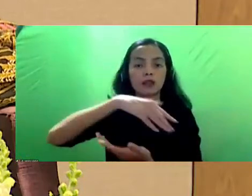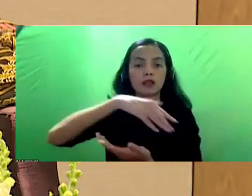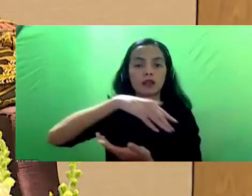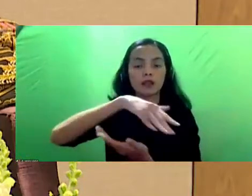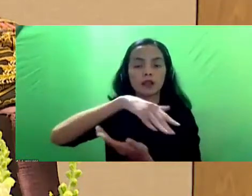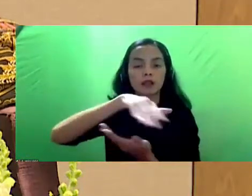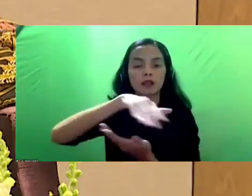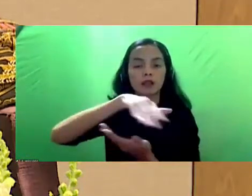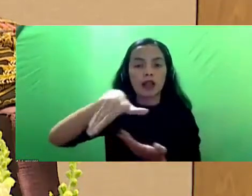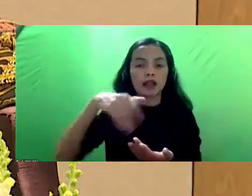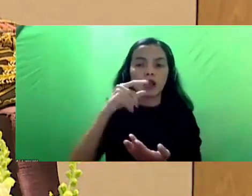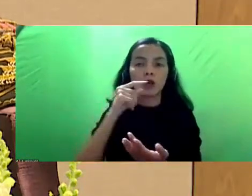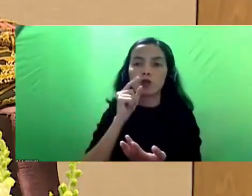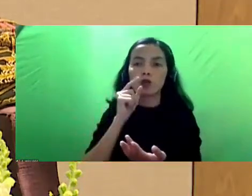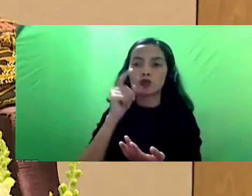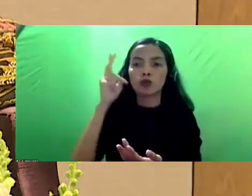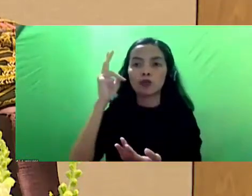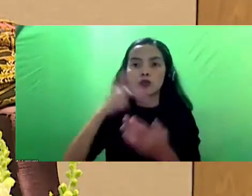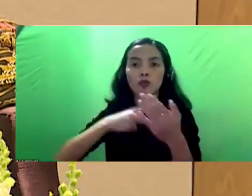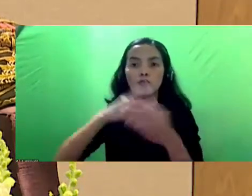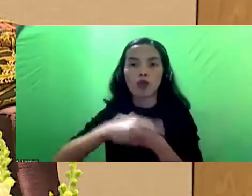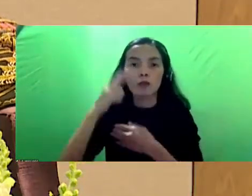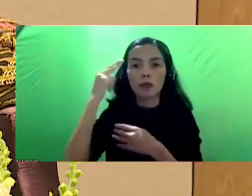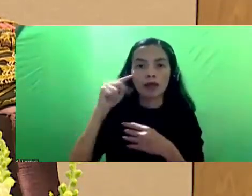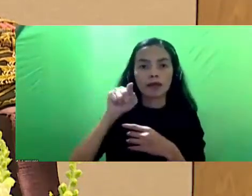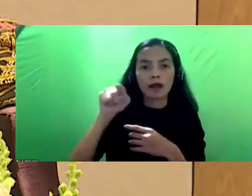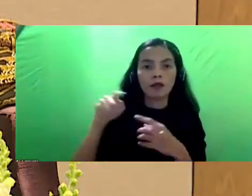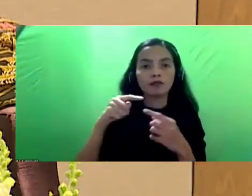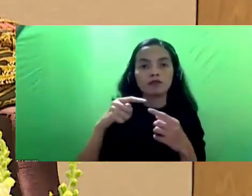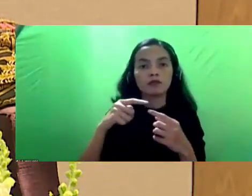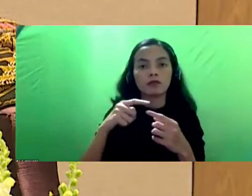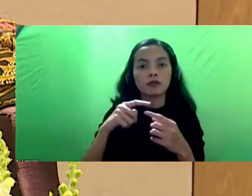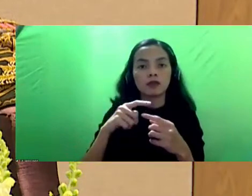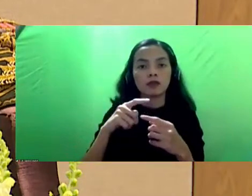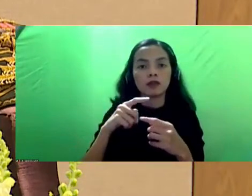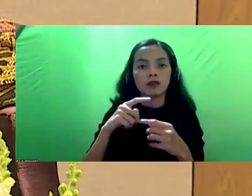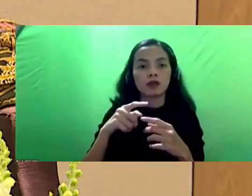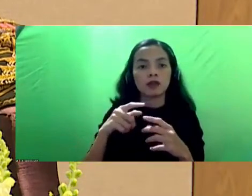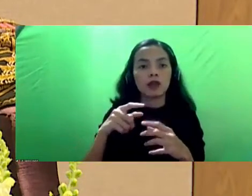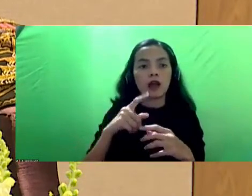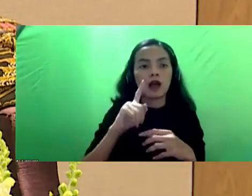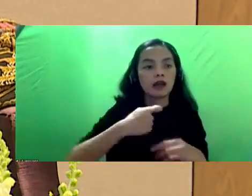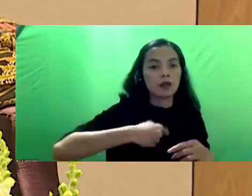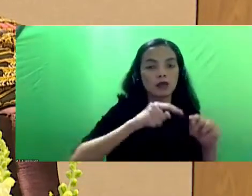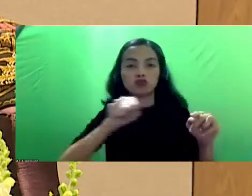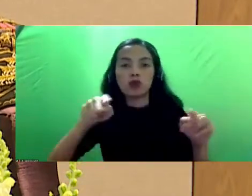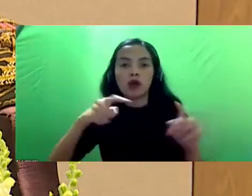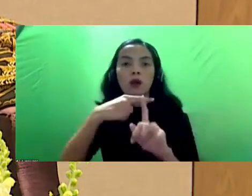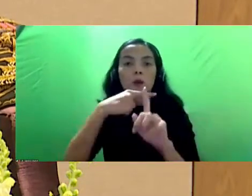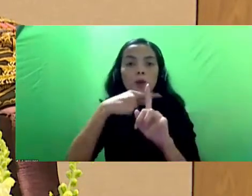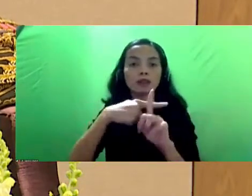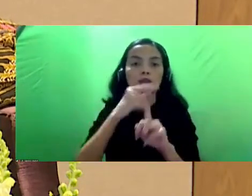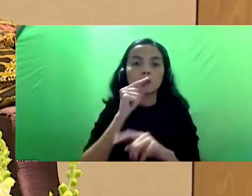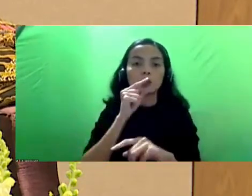used by the line ministries at the central level, but also used by the local